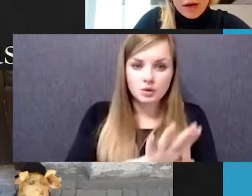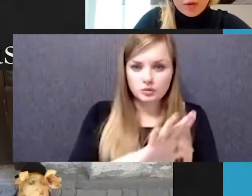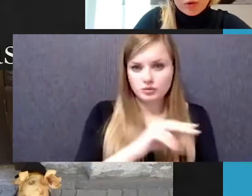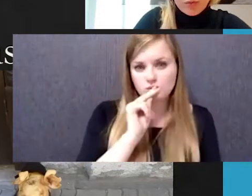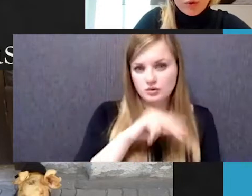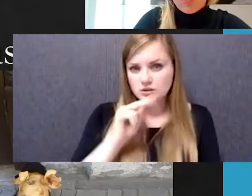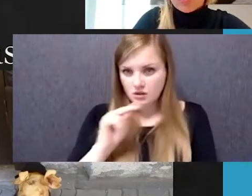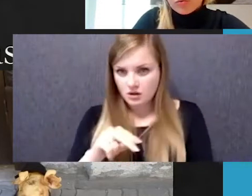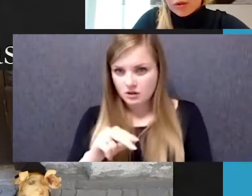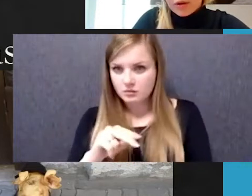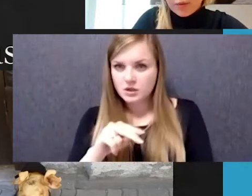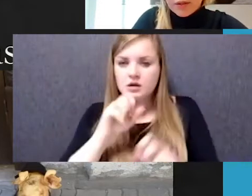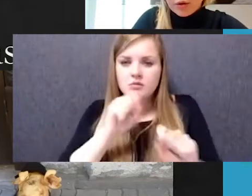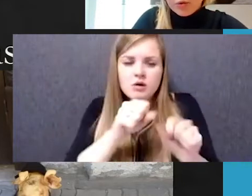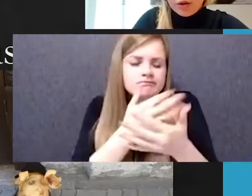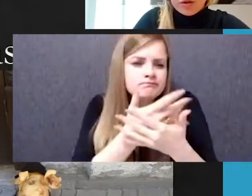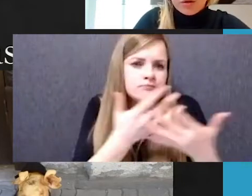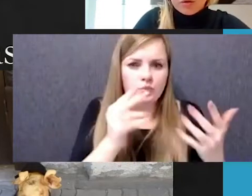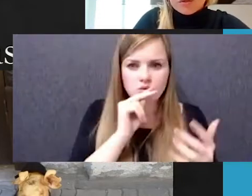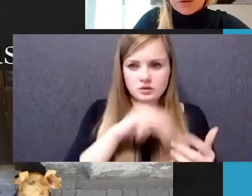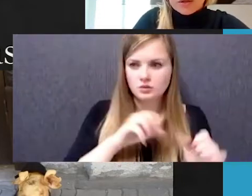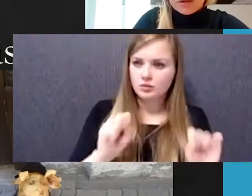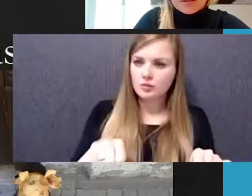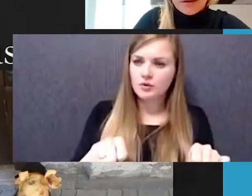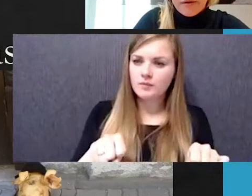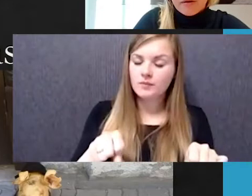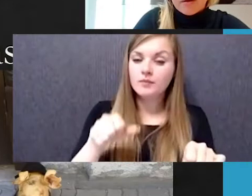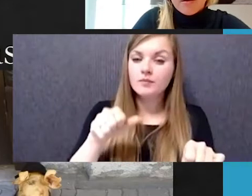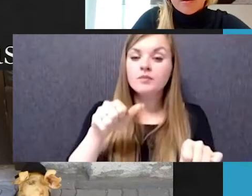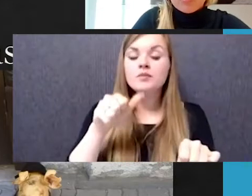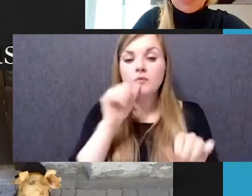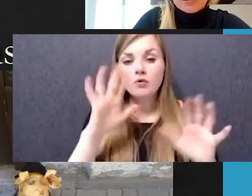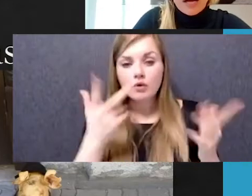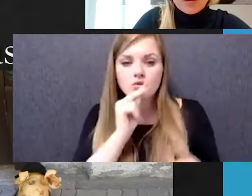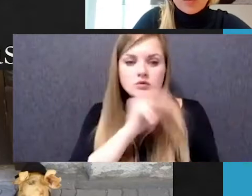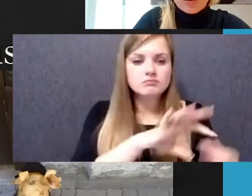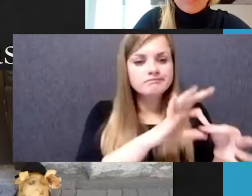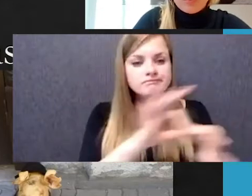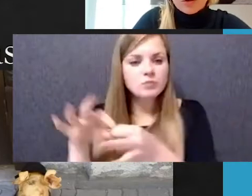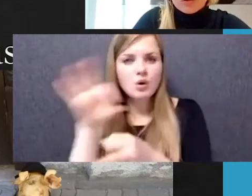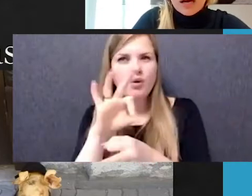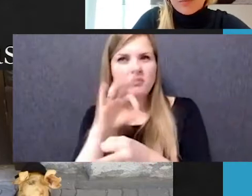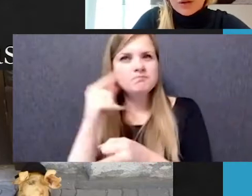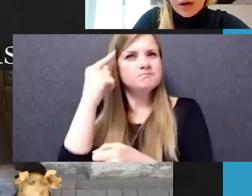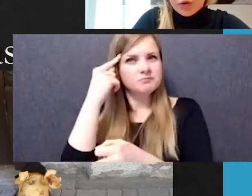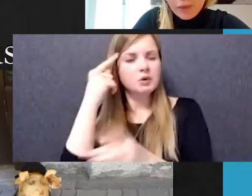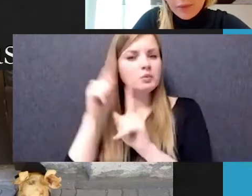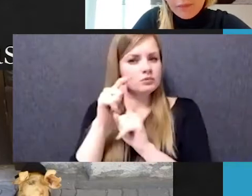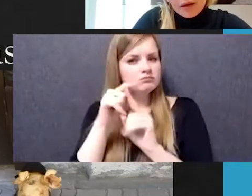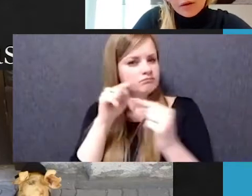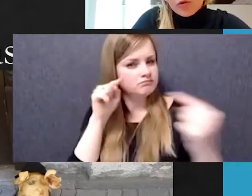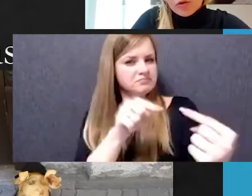the criminal offense was made or not. If the crime was made due